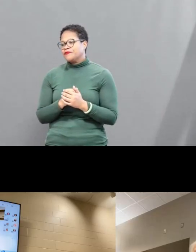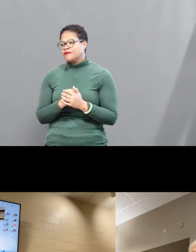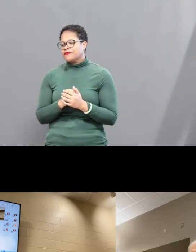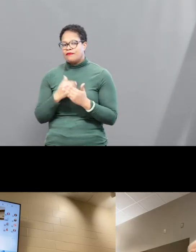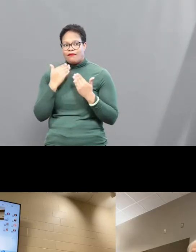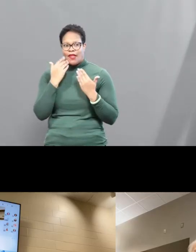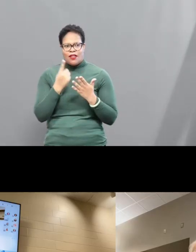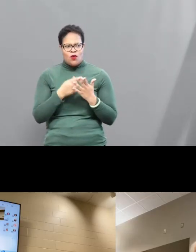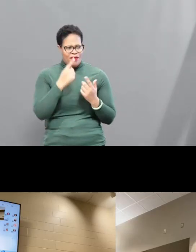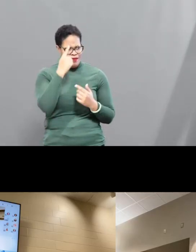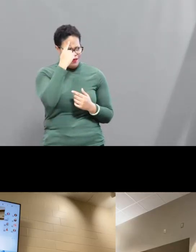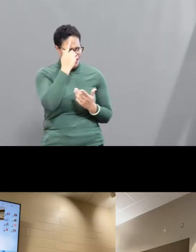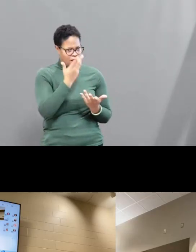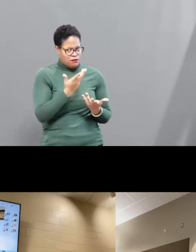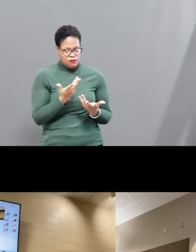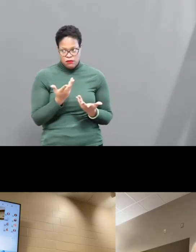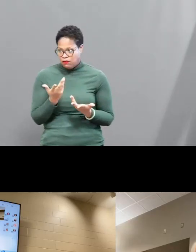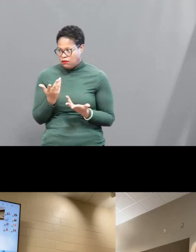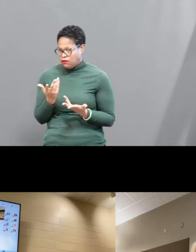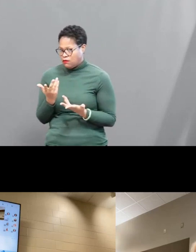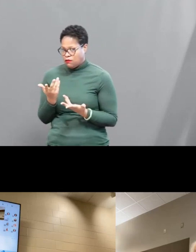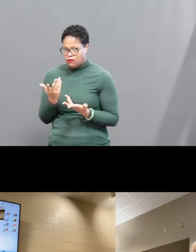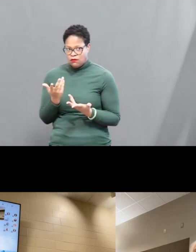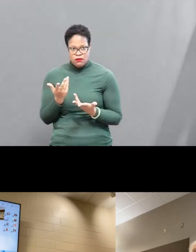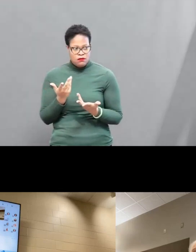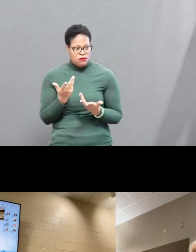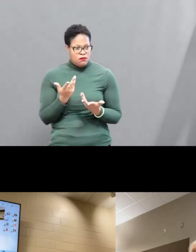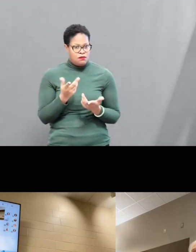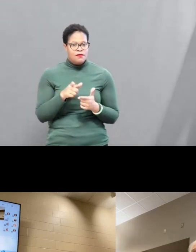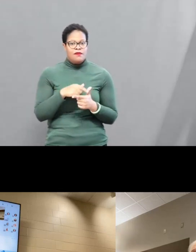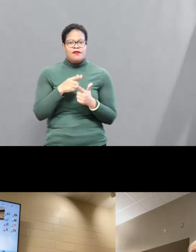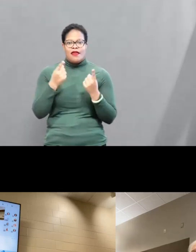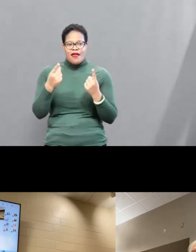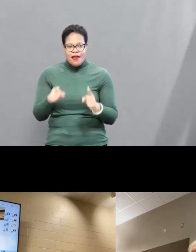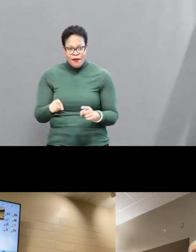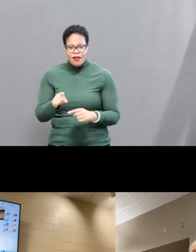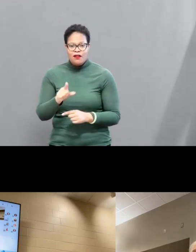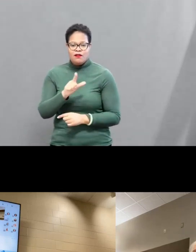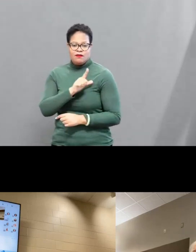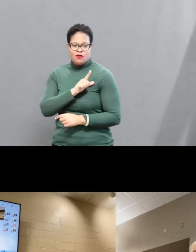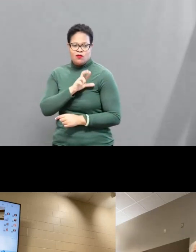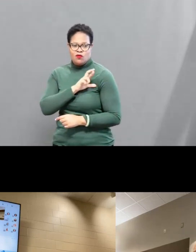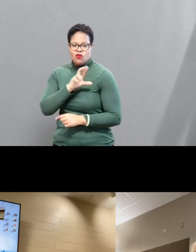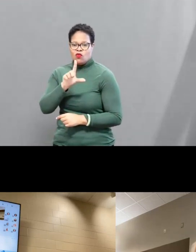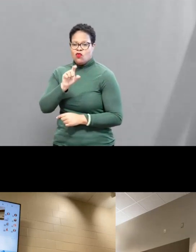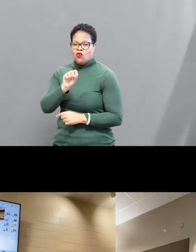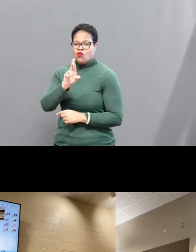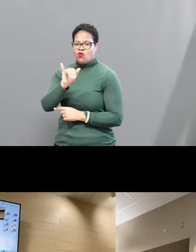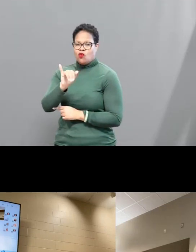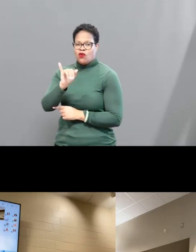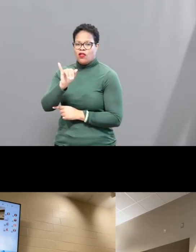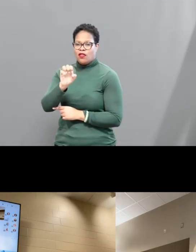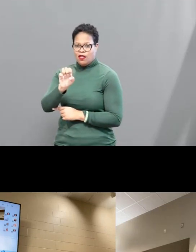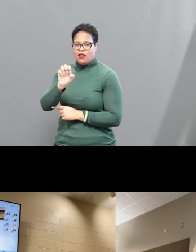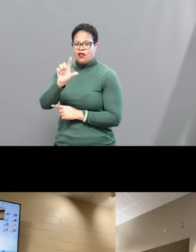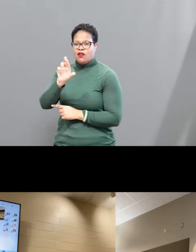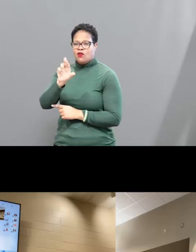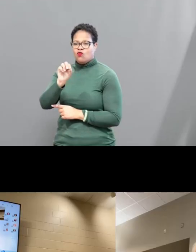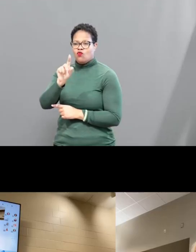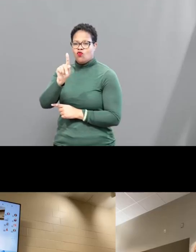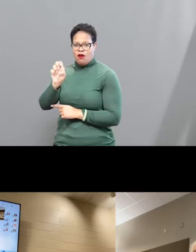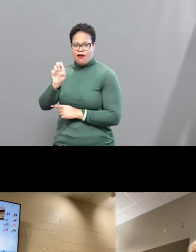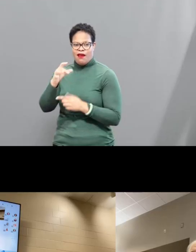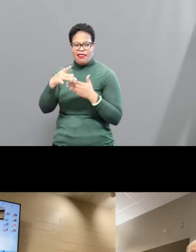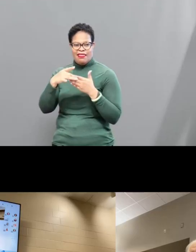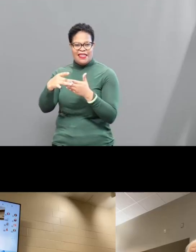I didn't know what to think. And then Lori Rook, who used to be a teacher here, a lead